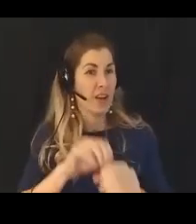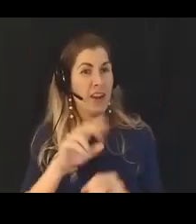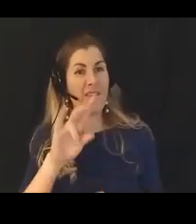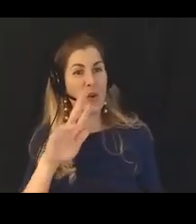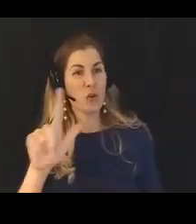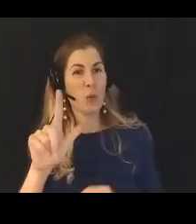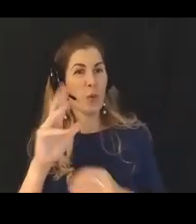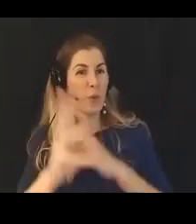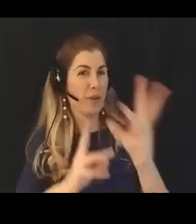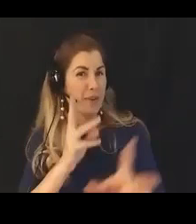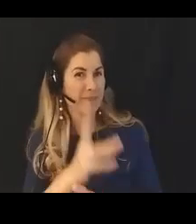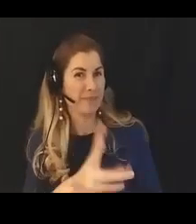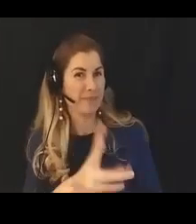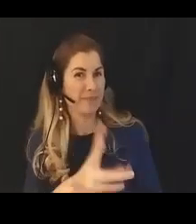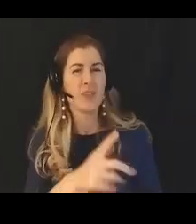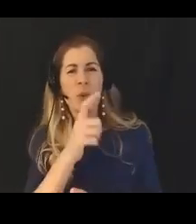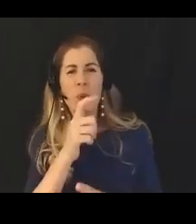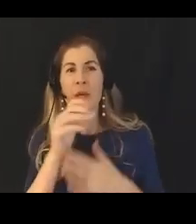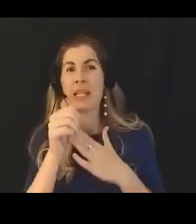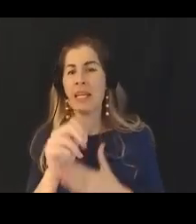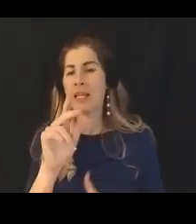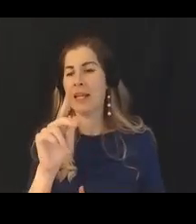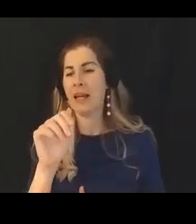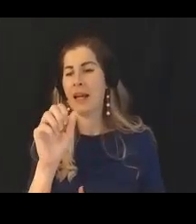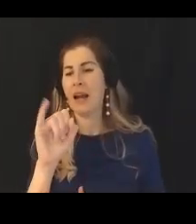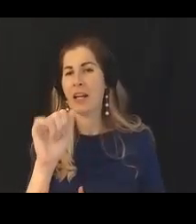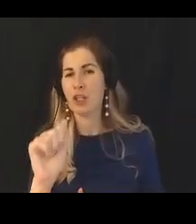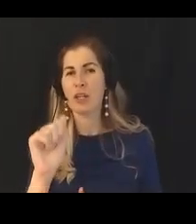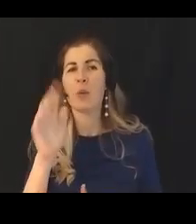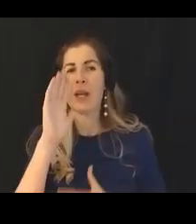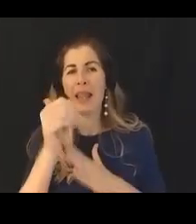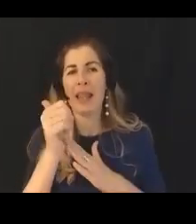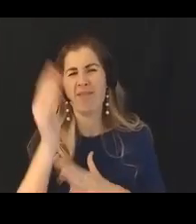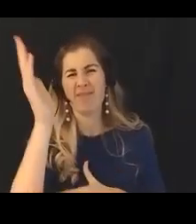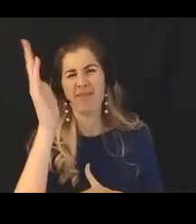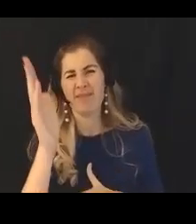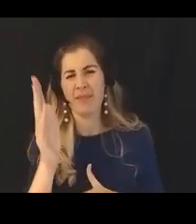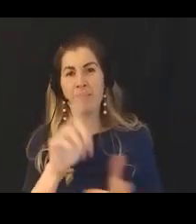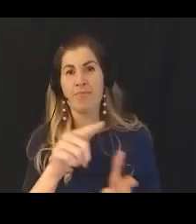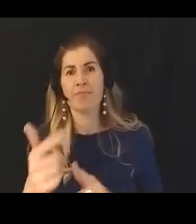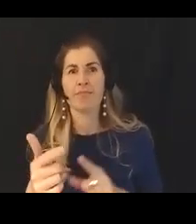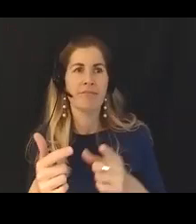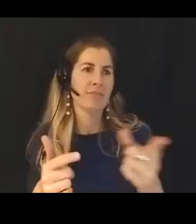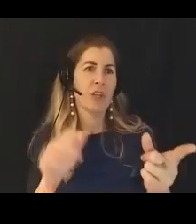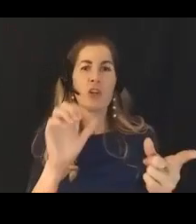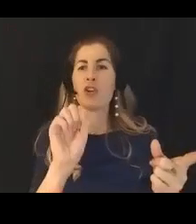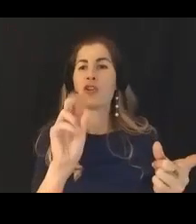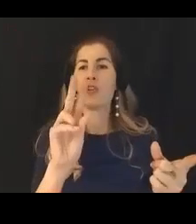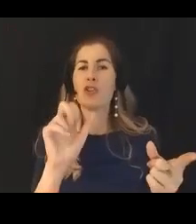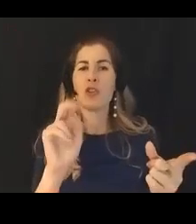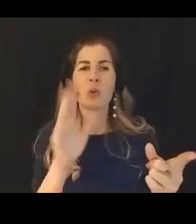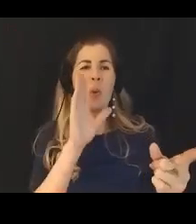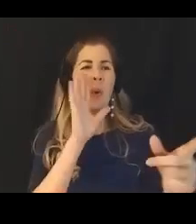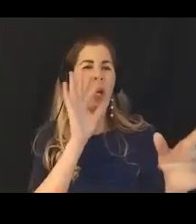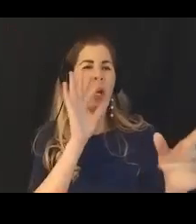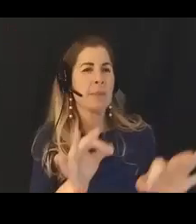World, and will be led by Kasia Klinik. I'll now turn things over to our producer, Susan, for a brief